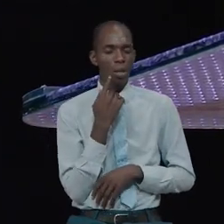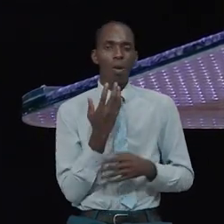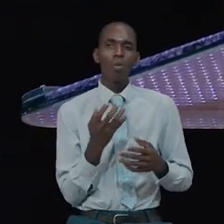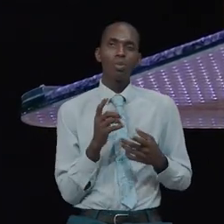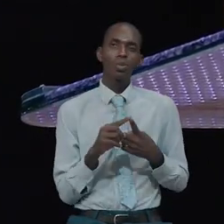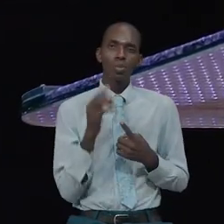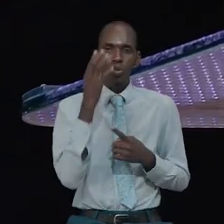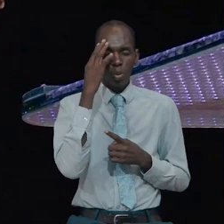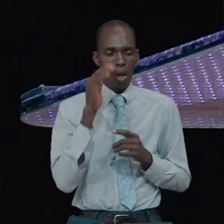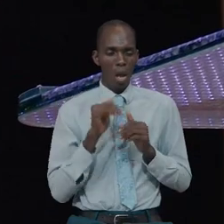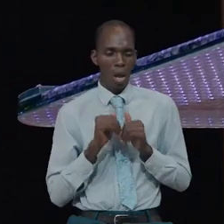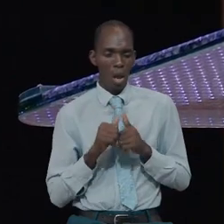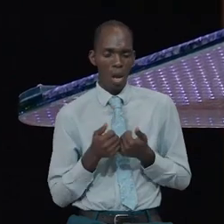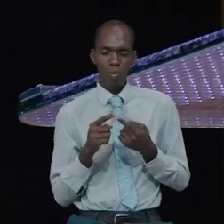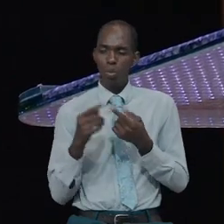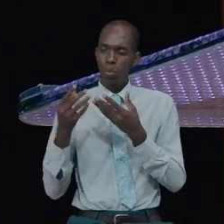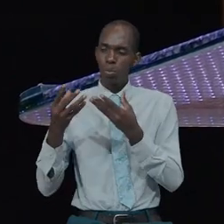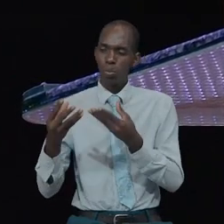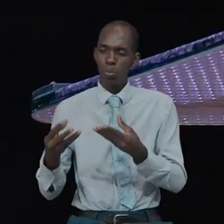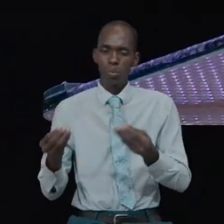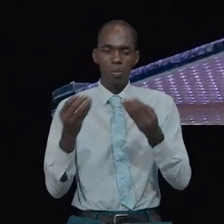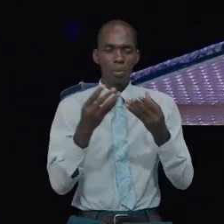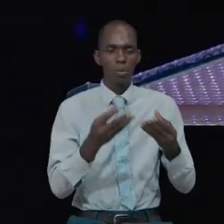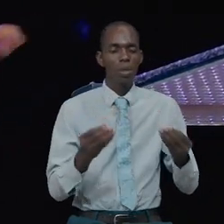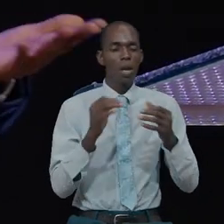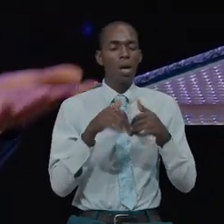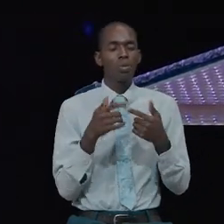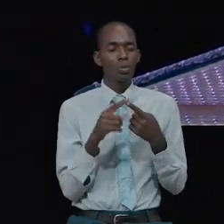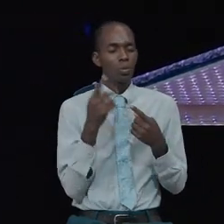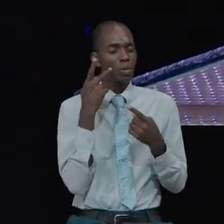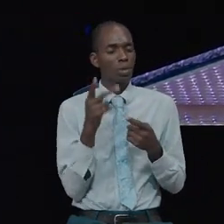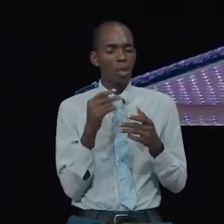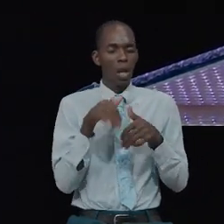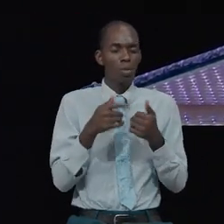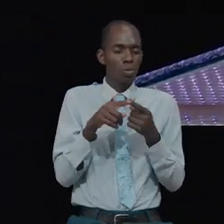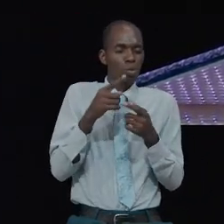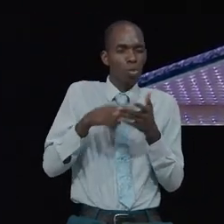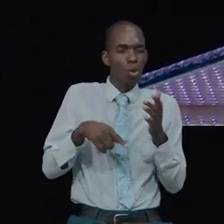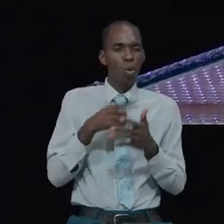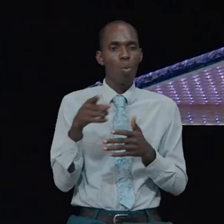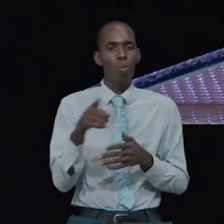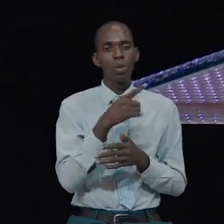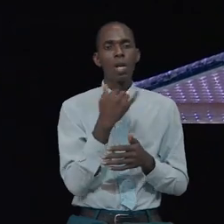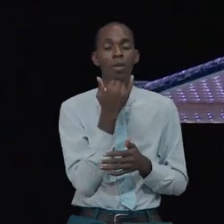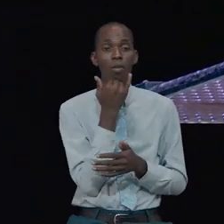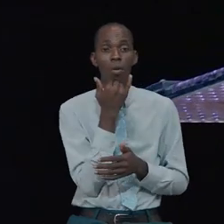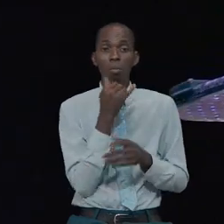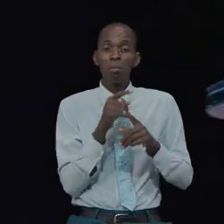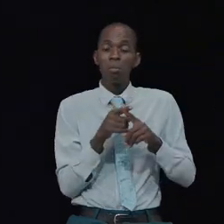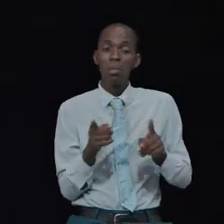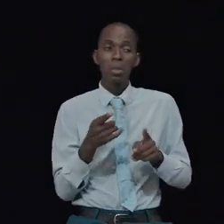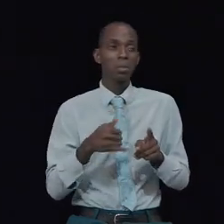to mellow down. They want to see how to correct what they have done wrong. Yet the